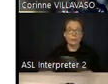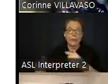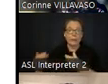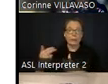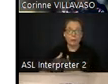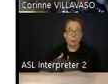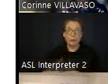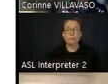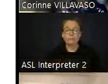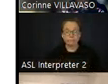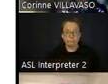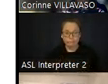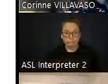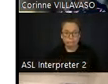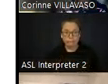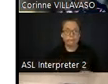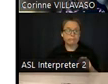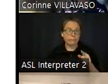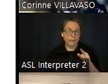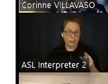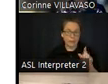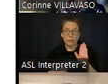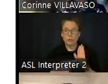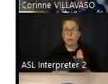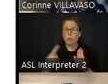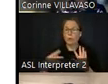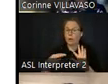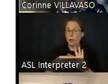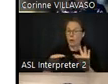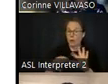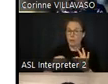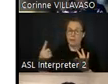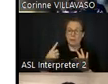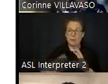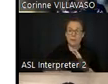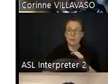And this is a public comment that we received for today's meeting.